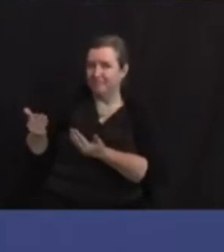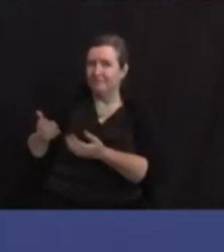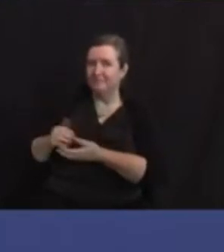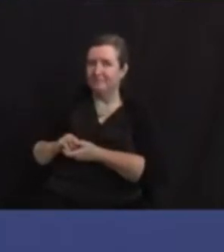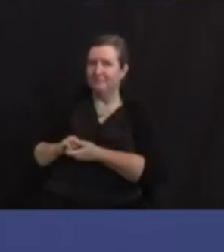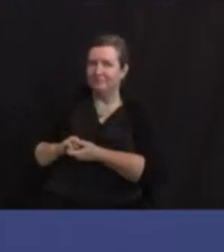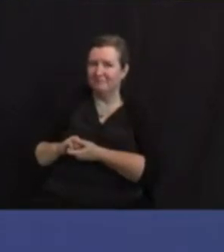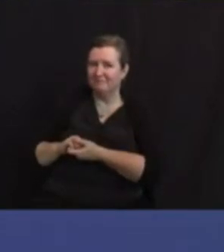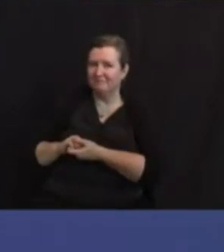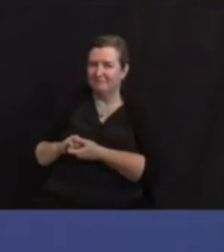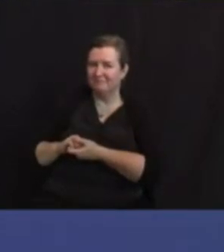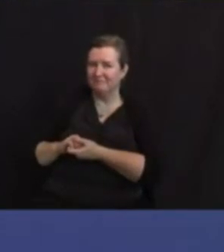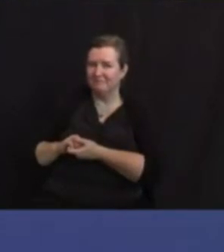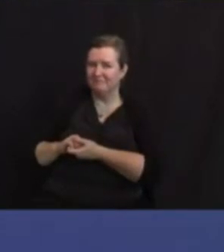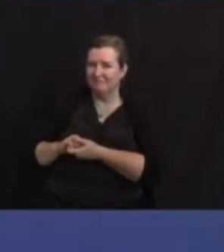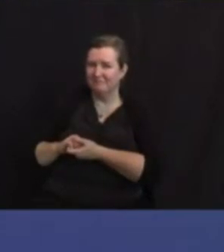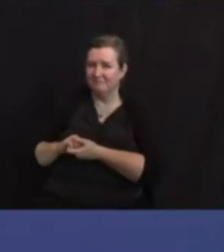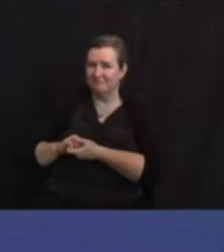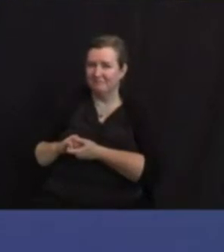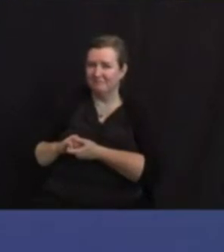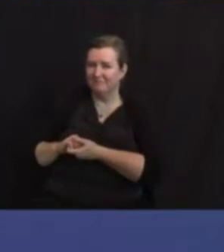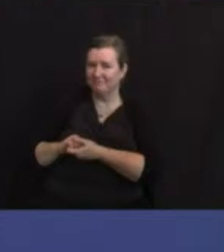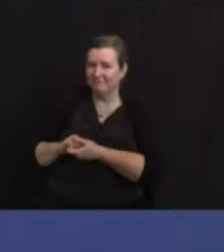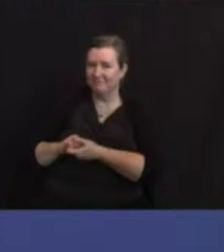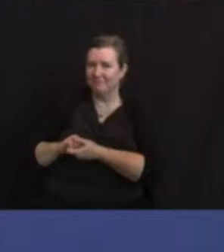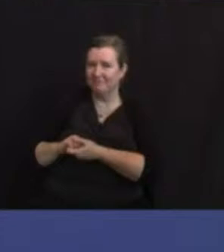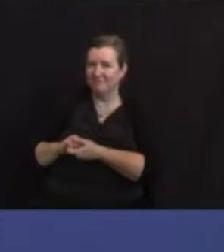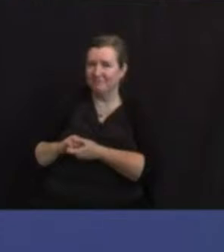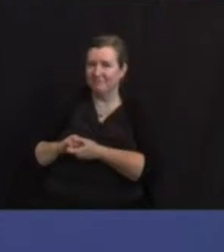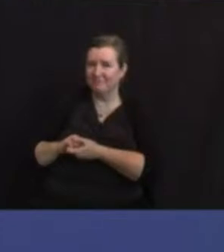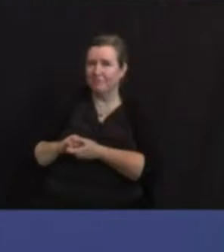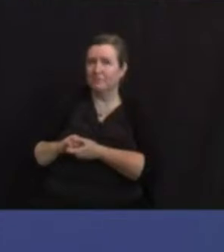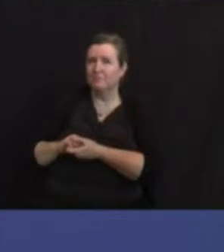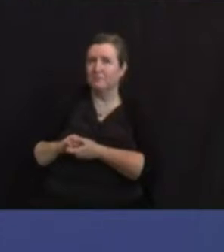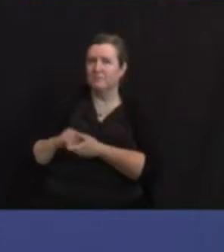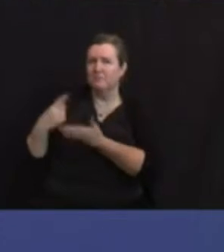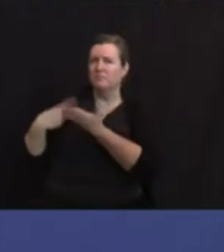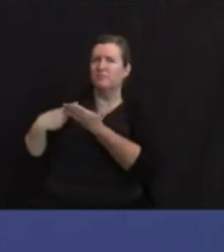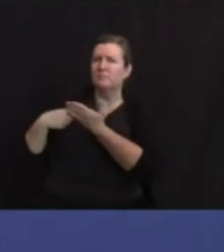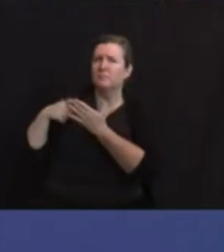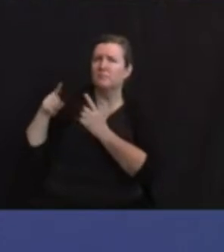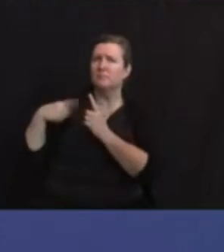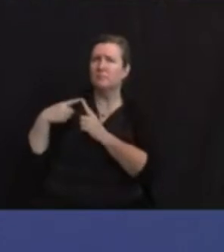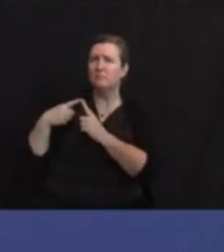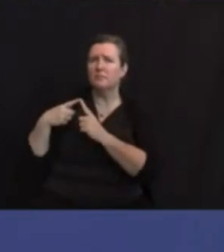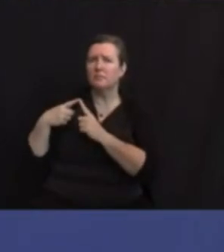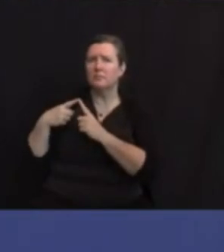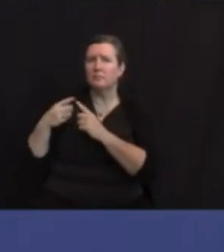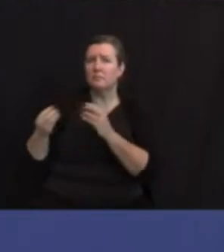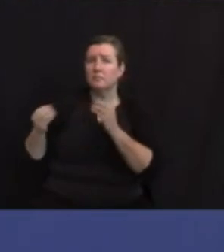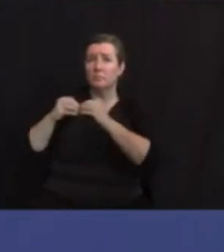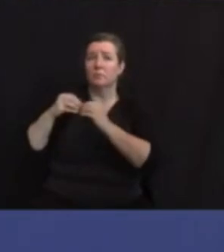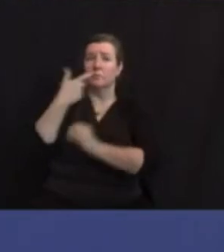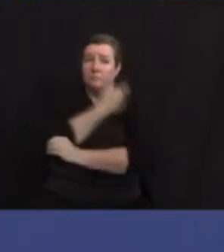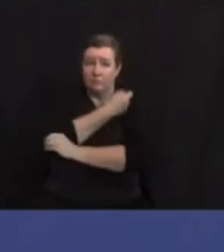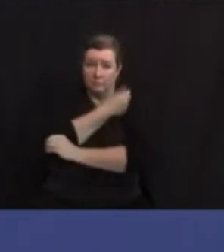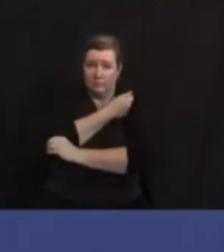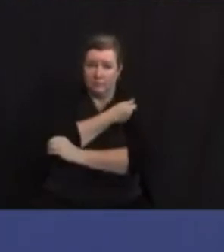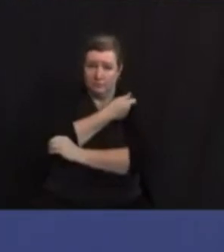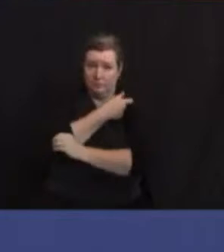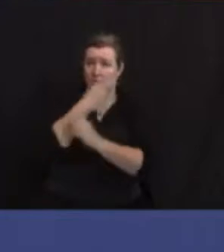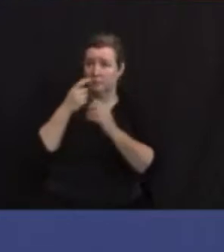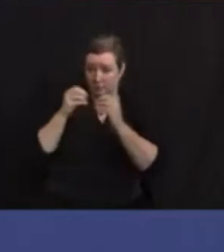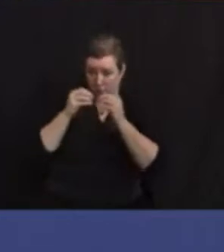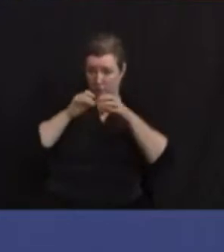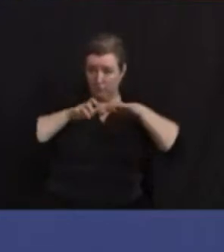The debate between more first shots to more people versus the rigorous adherence to the